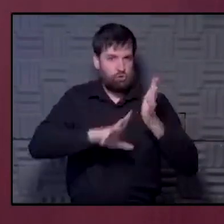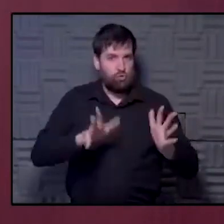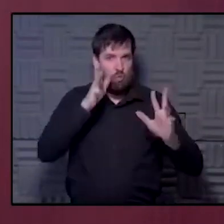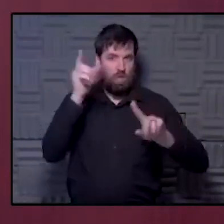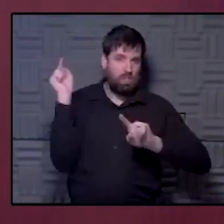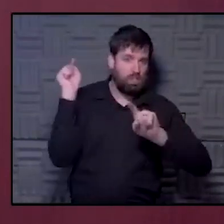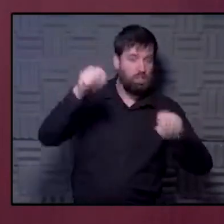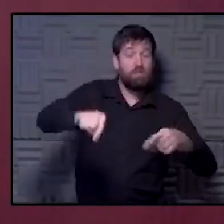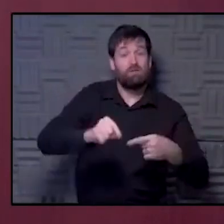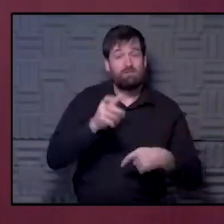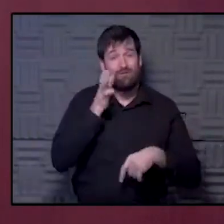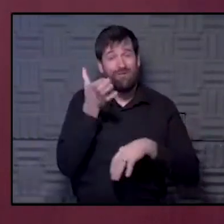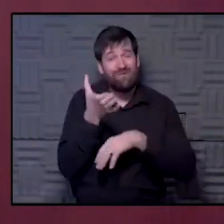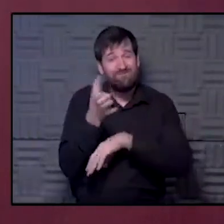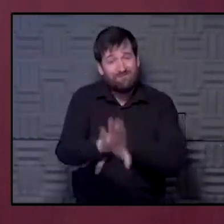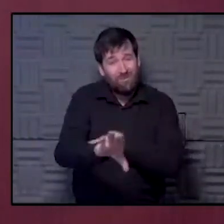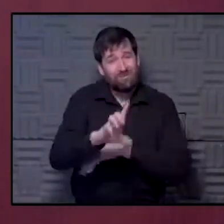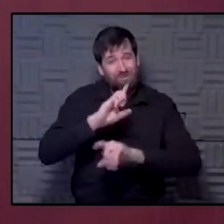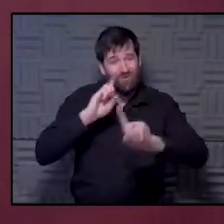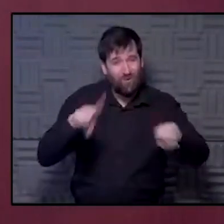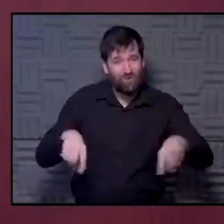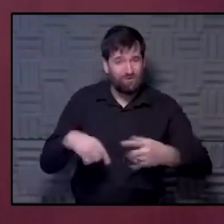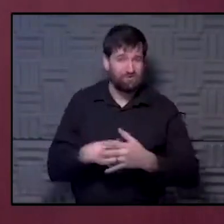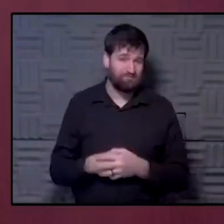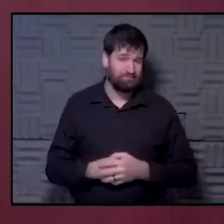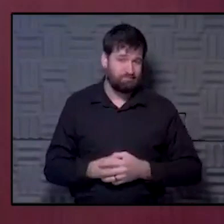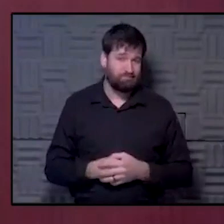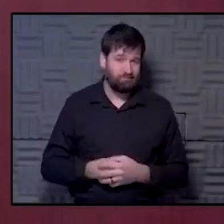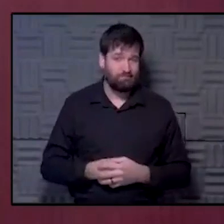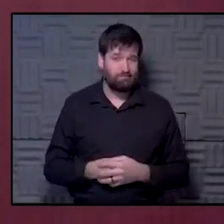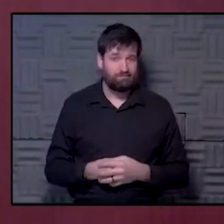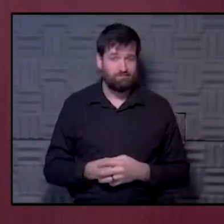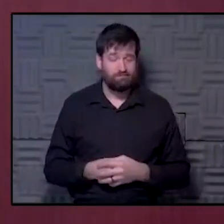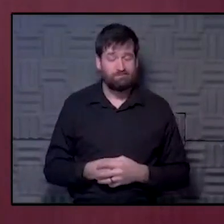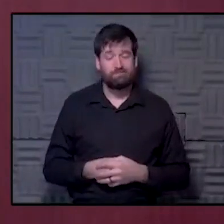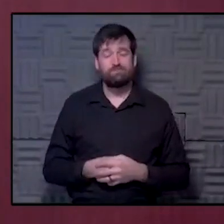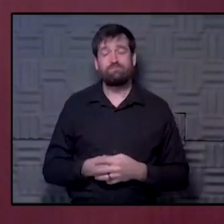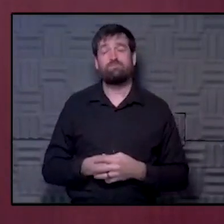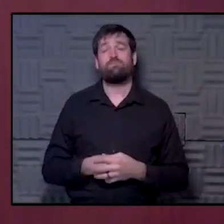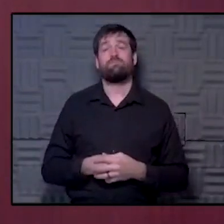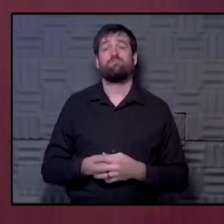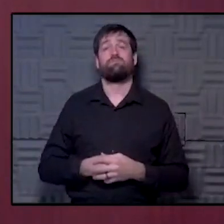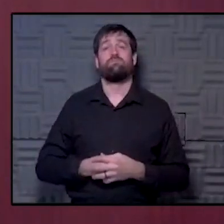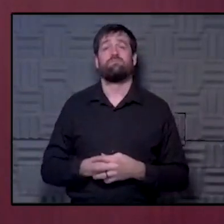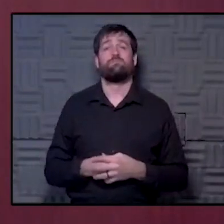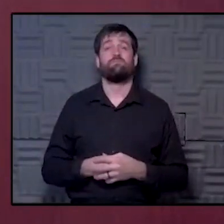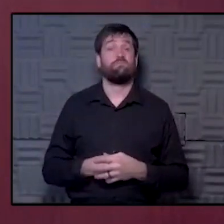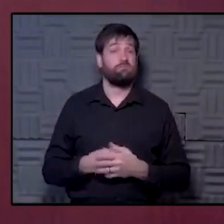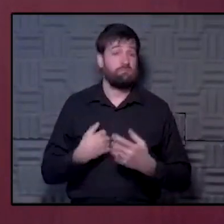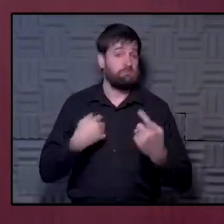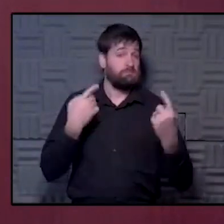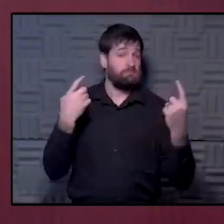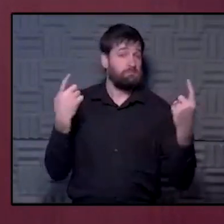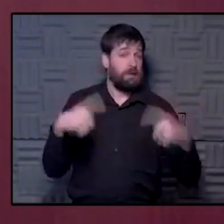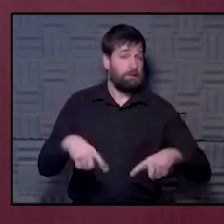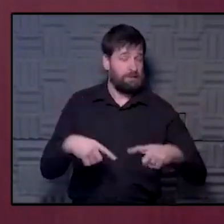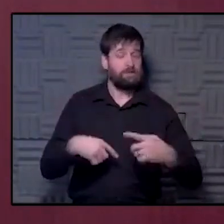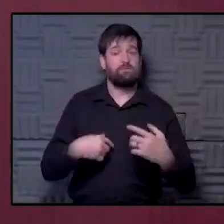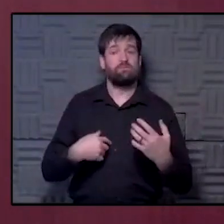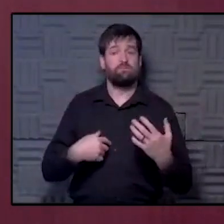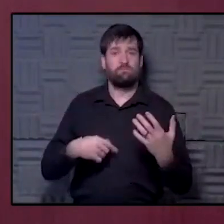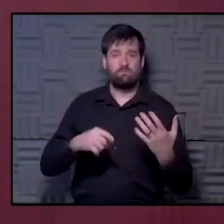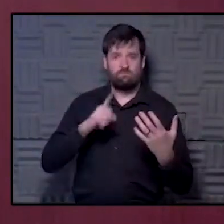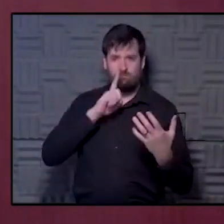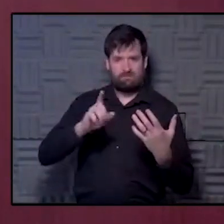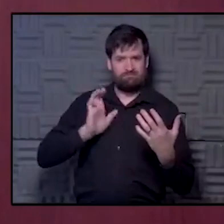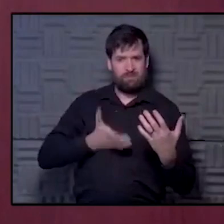will enforce the order as it's written. So I think what happened is we really took